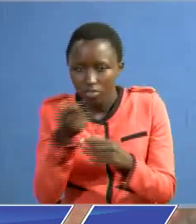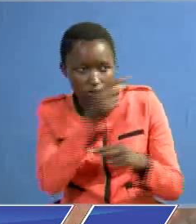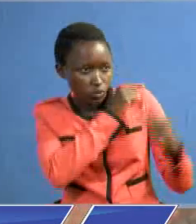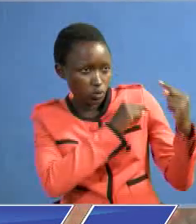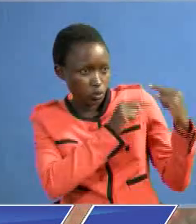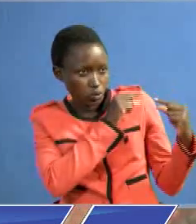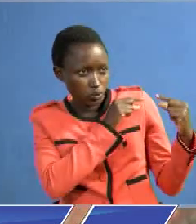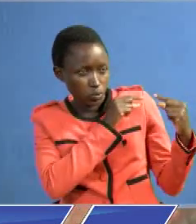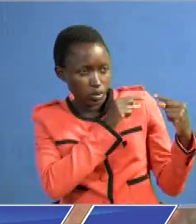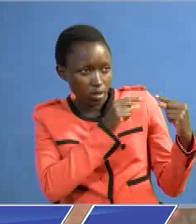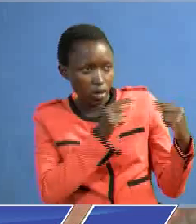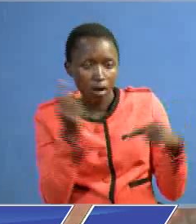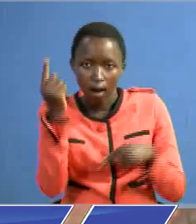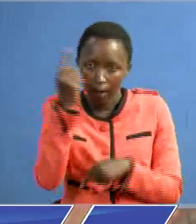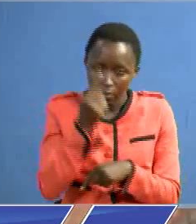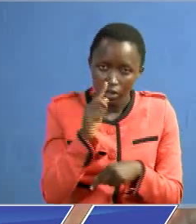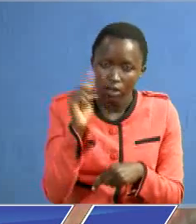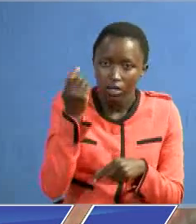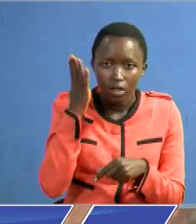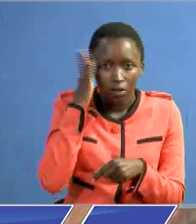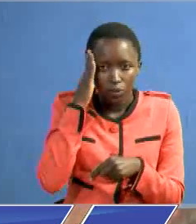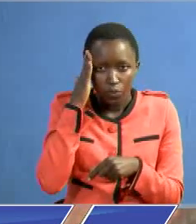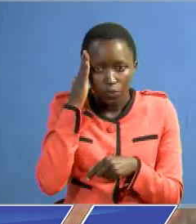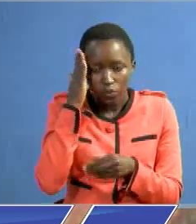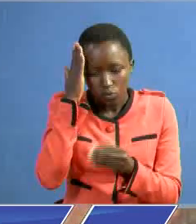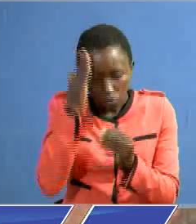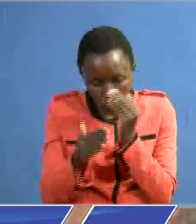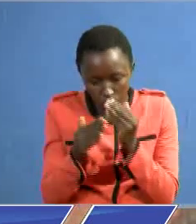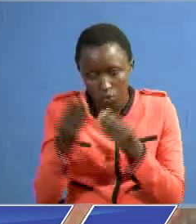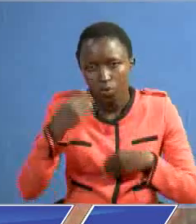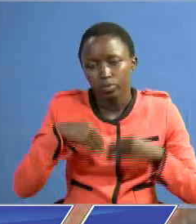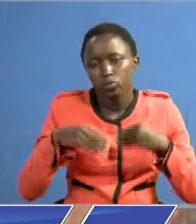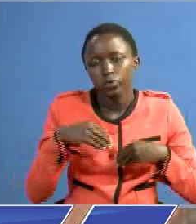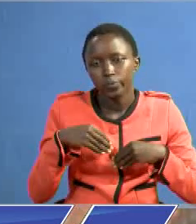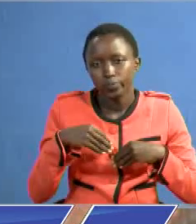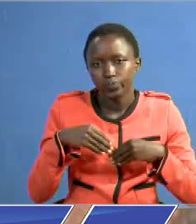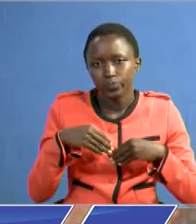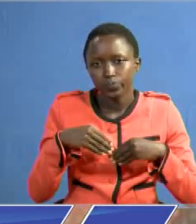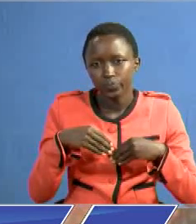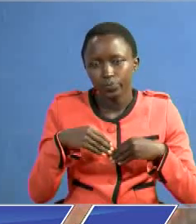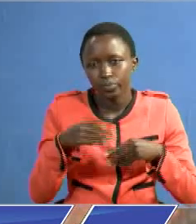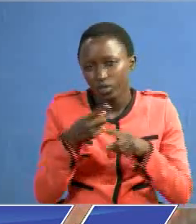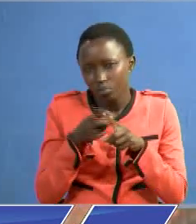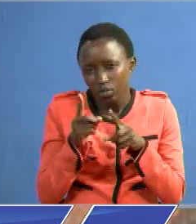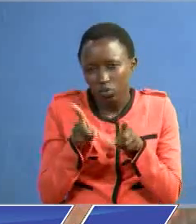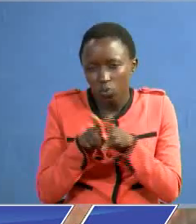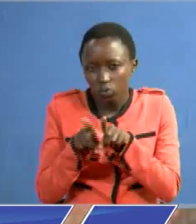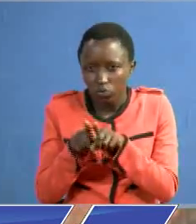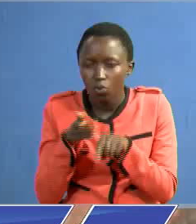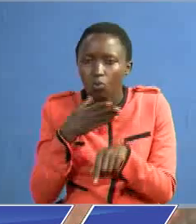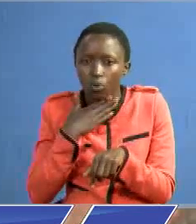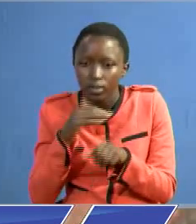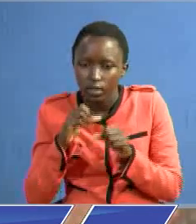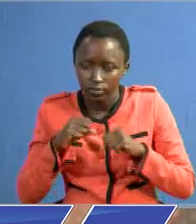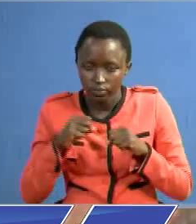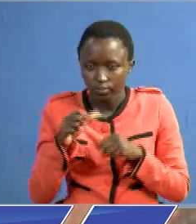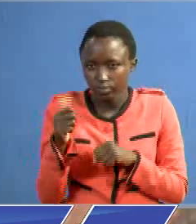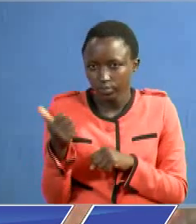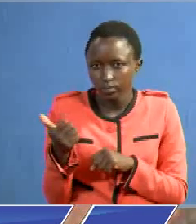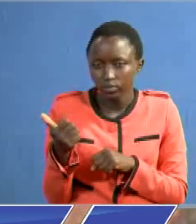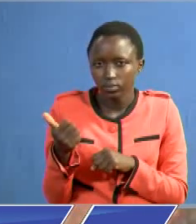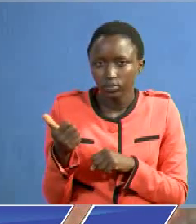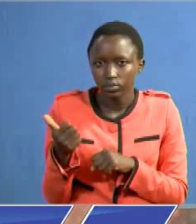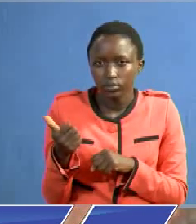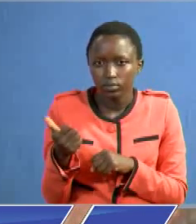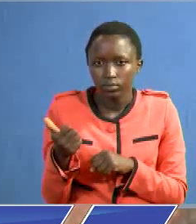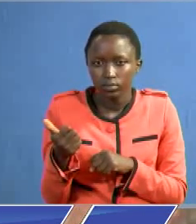vo what work annually Kamisha office adi but also want to agree with my colleagues here